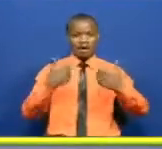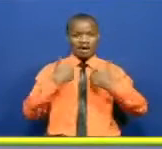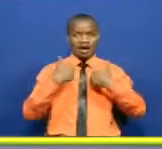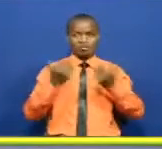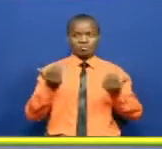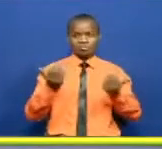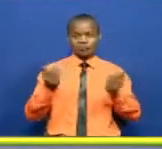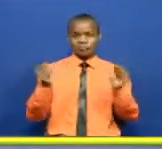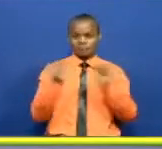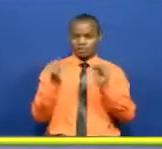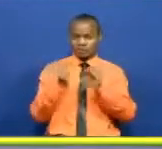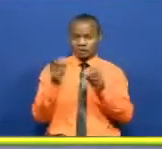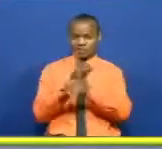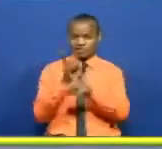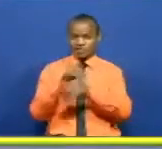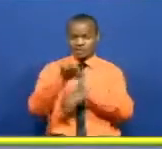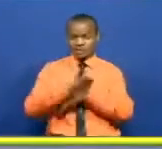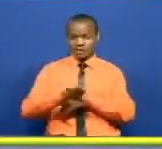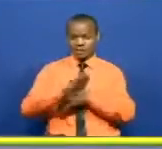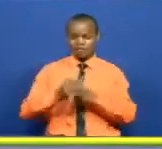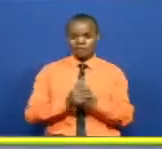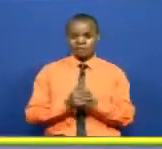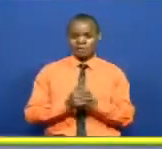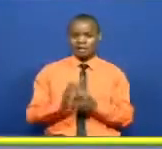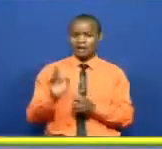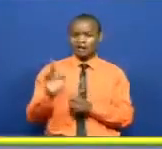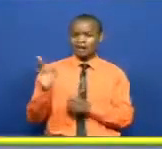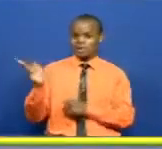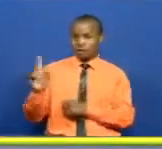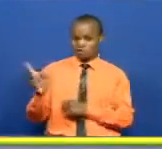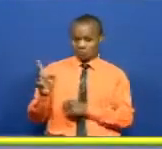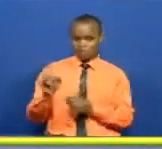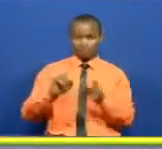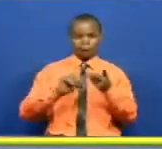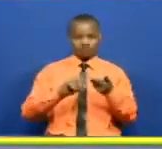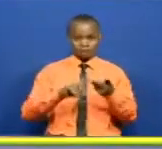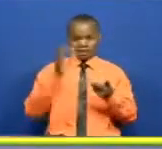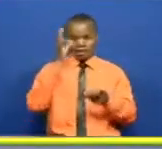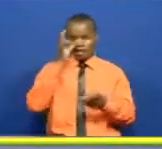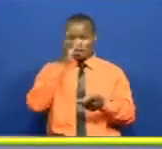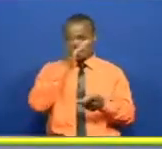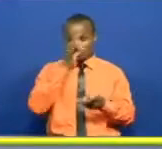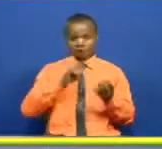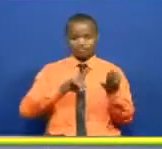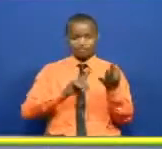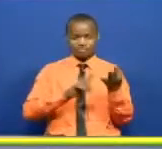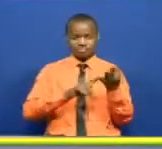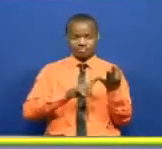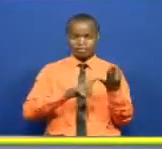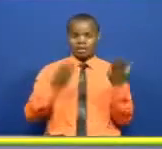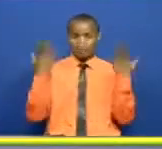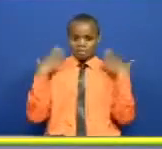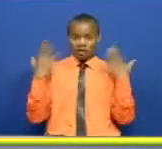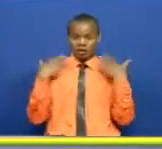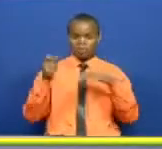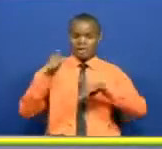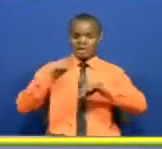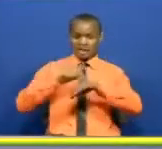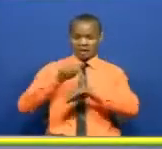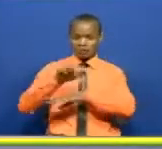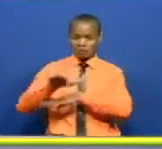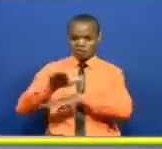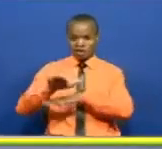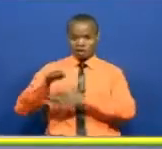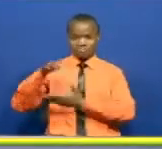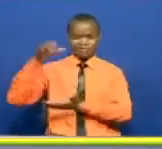few places. The capital, Meru and Nyeri, will experience cloudy conditions during the early morning hours. This